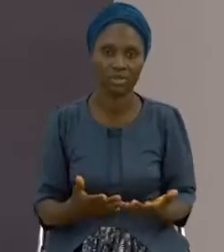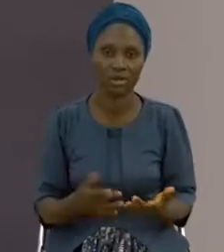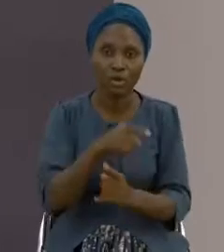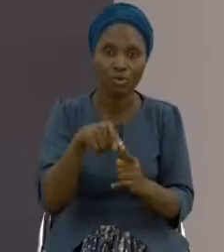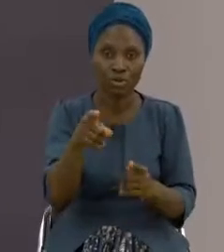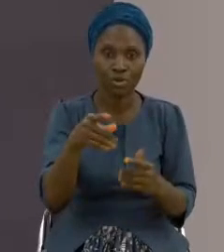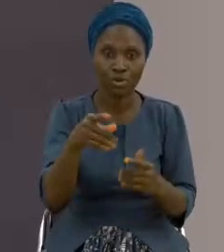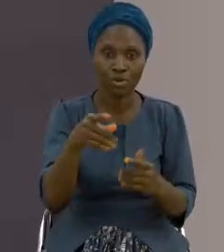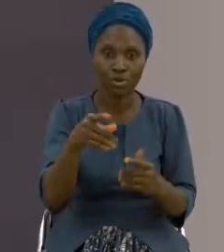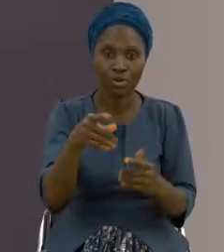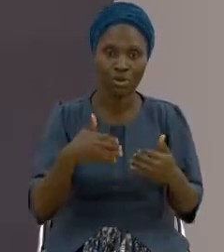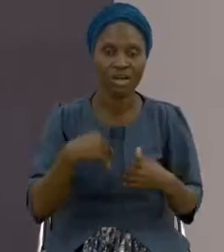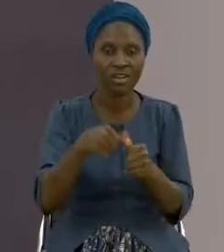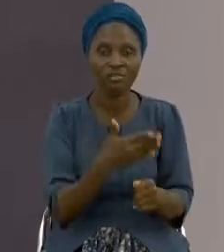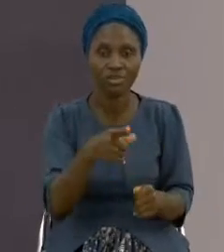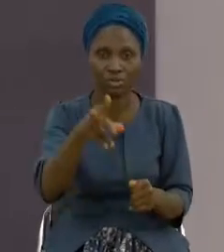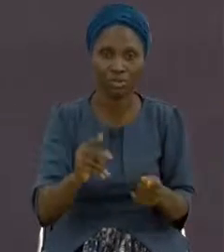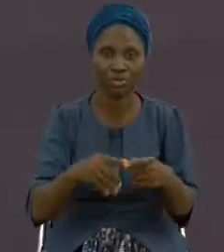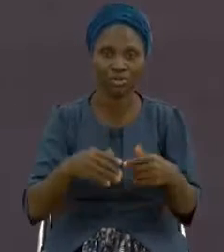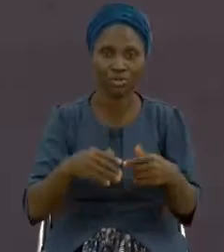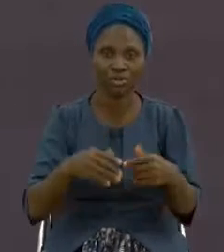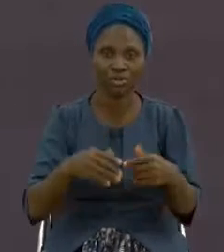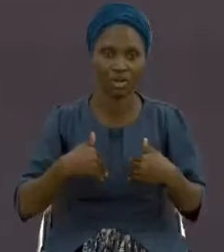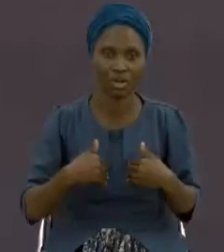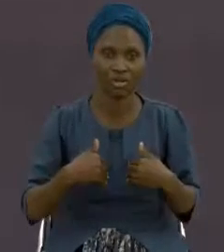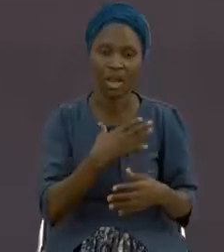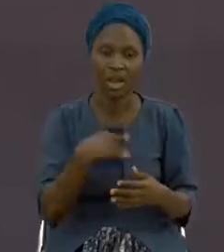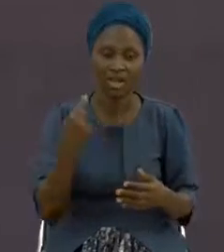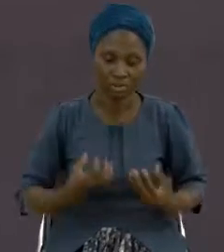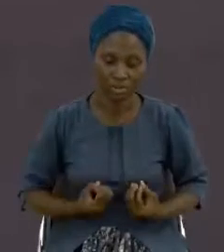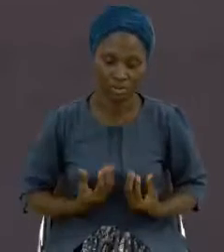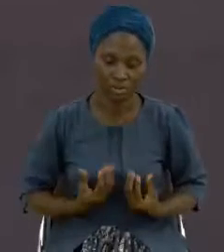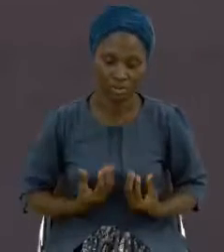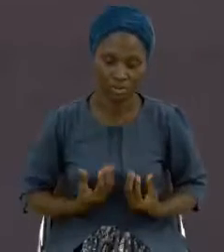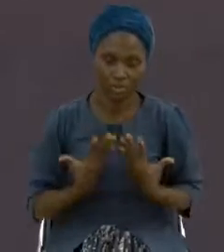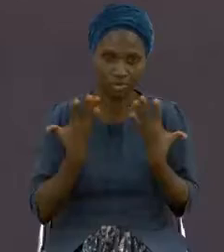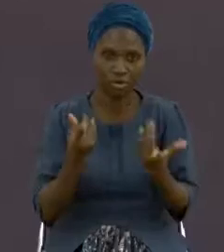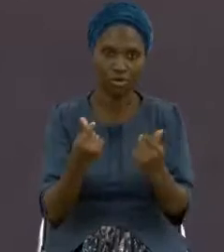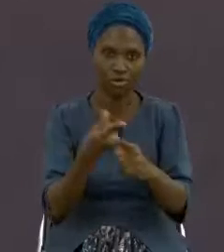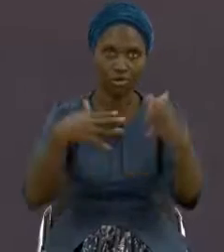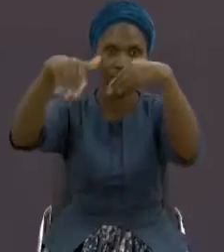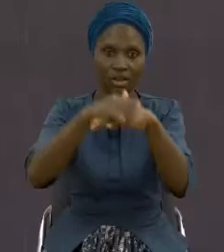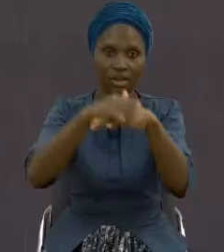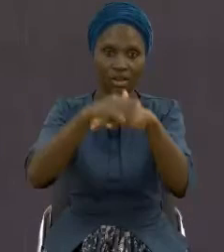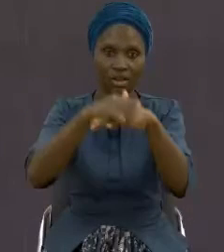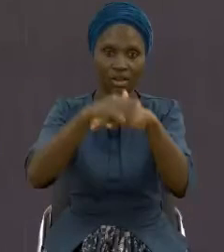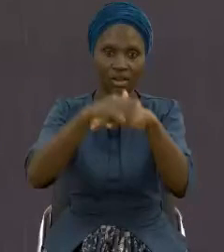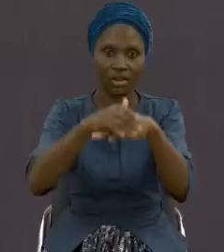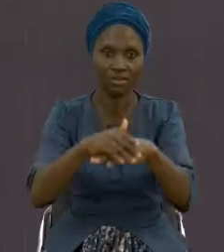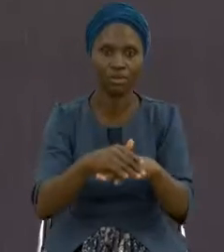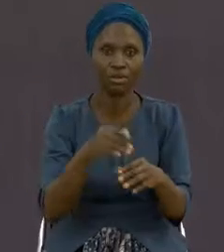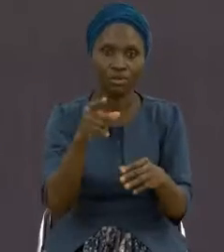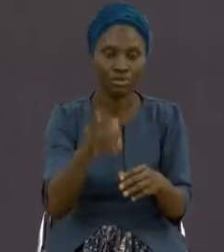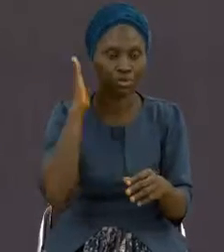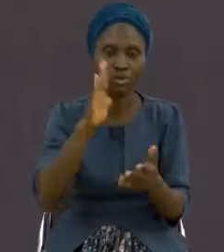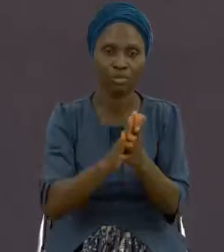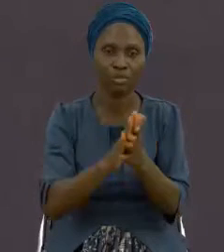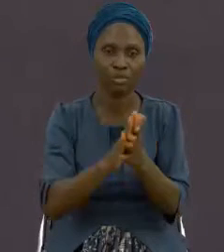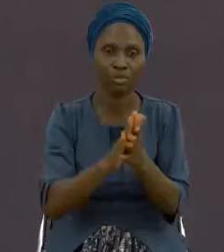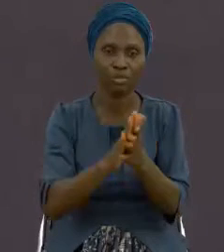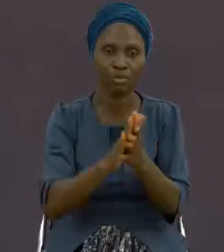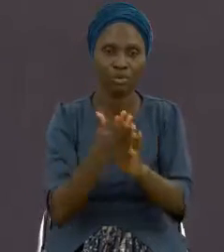the motivation comes from heaven, you'll be a soul winner. You'll be a soul